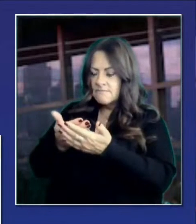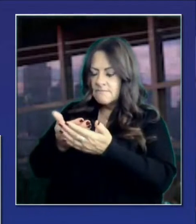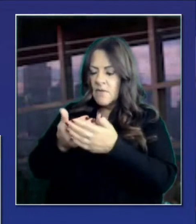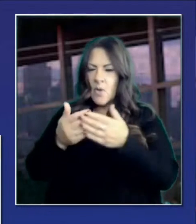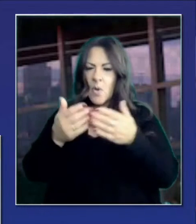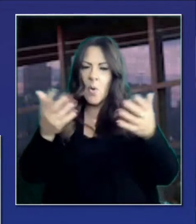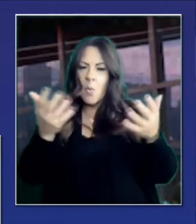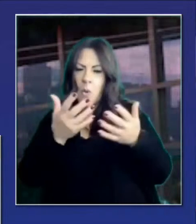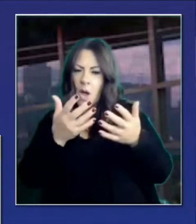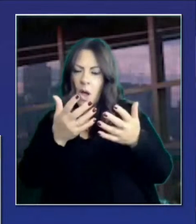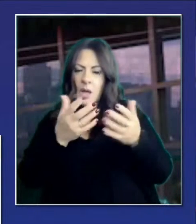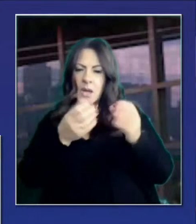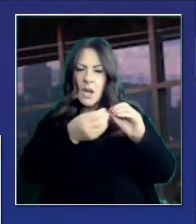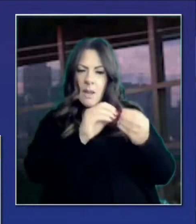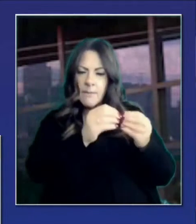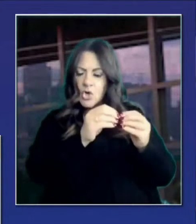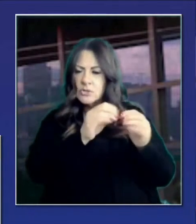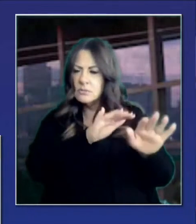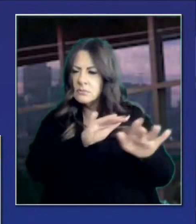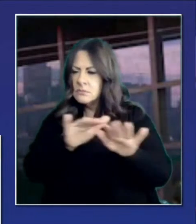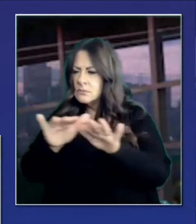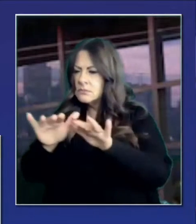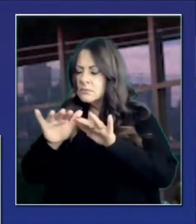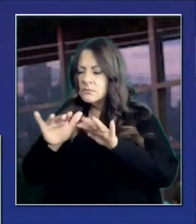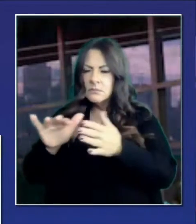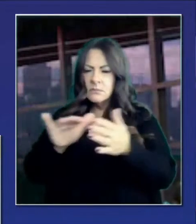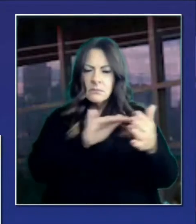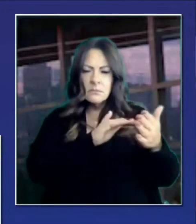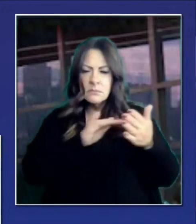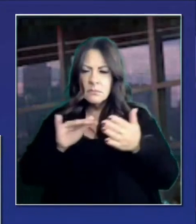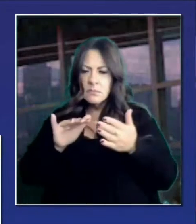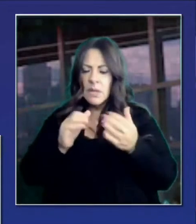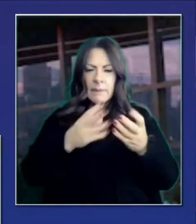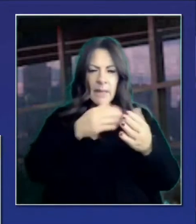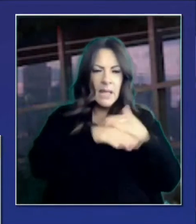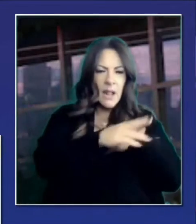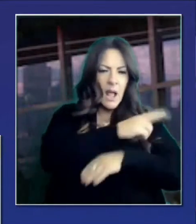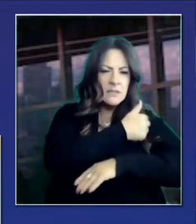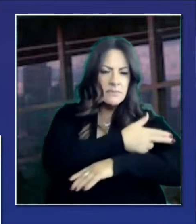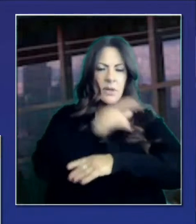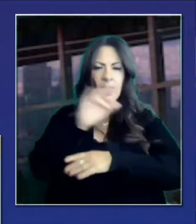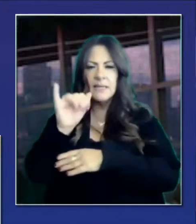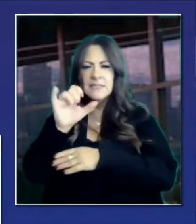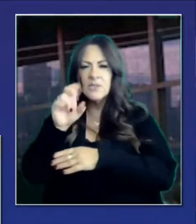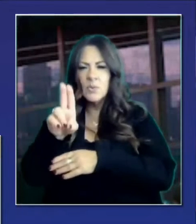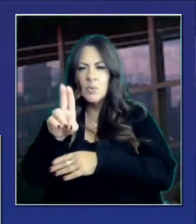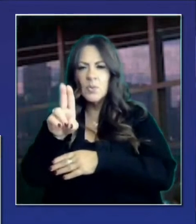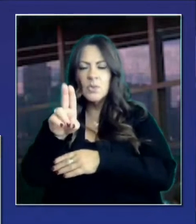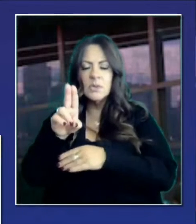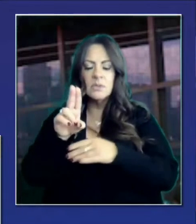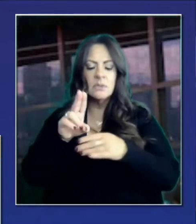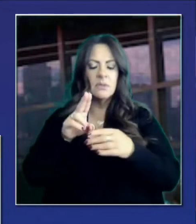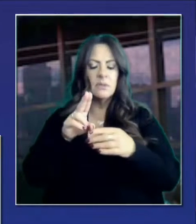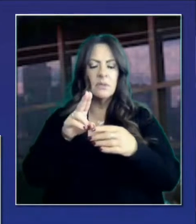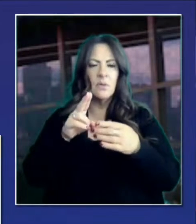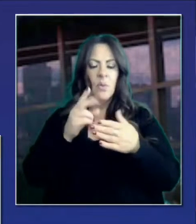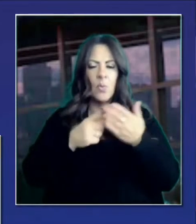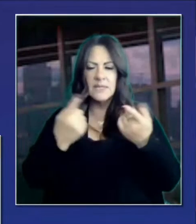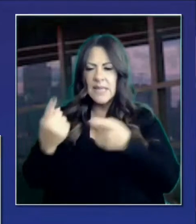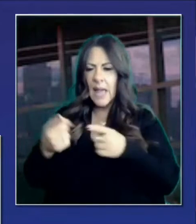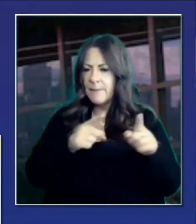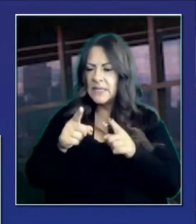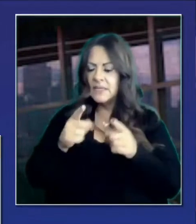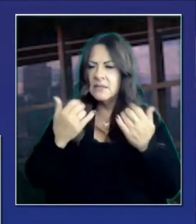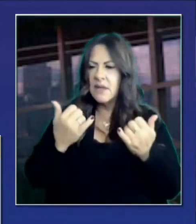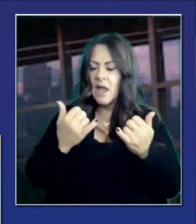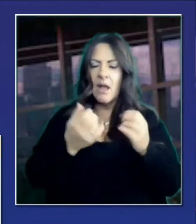variants, looking at case rates, transmission rates, ICUs, hospitalizations, but obviously looking at positivity rates, where we are in terms of the